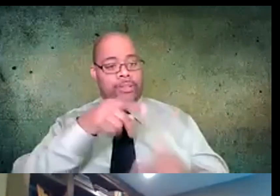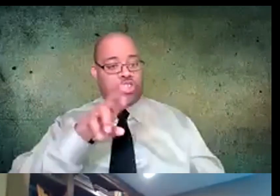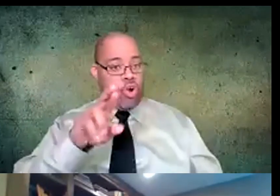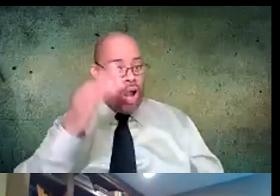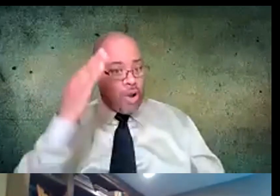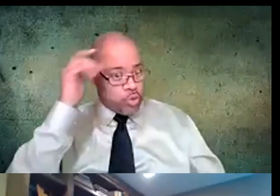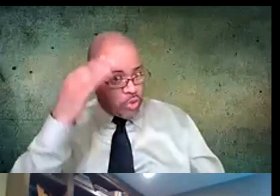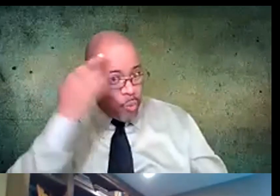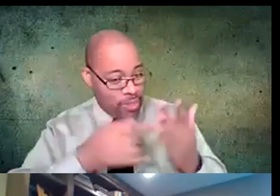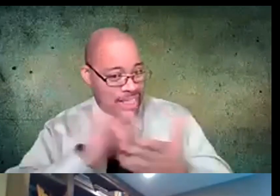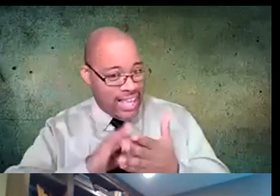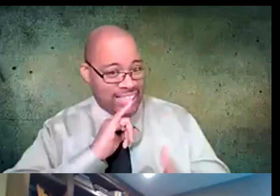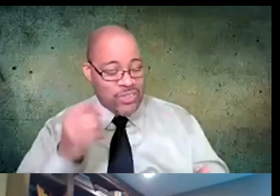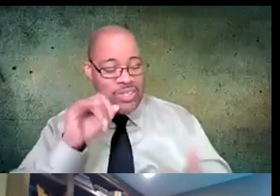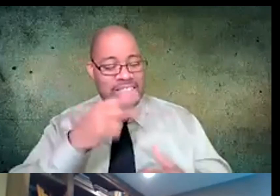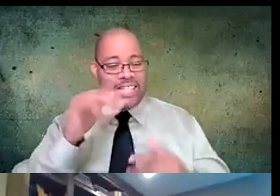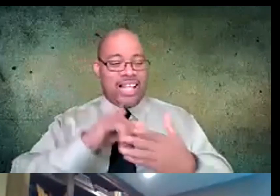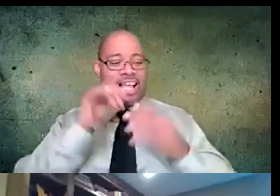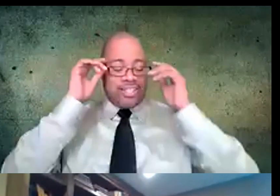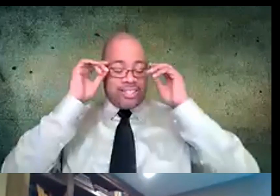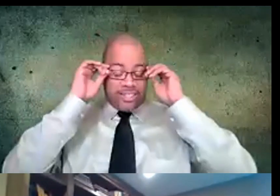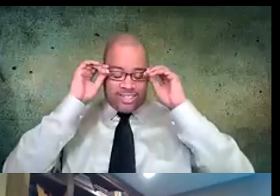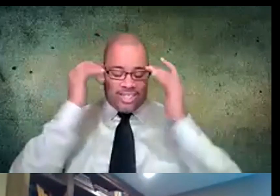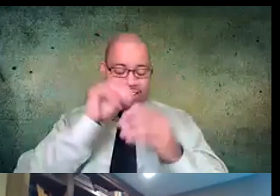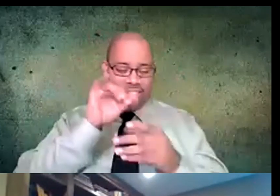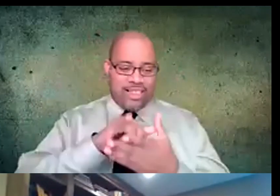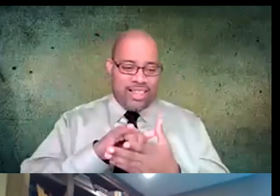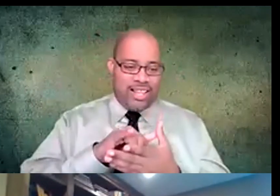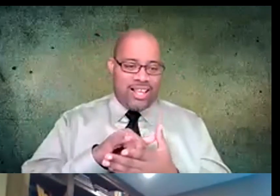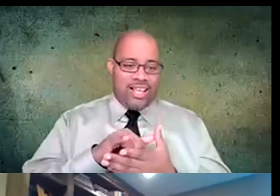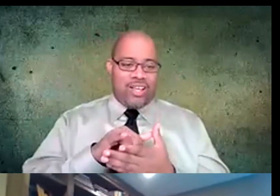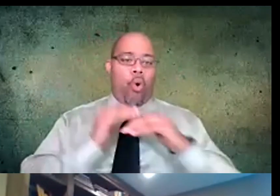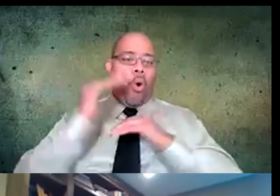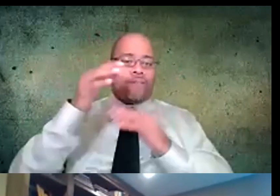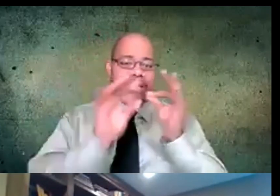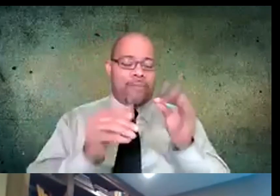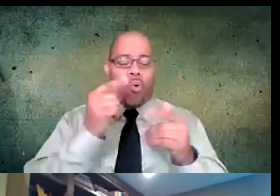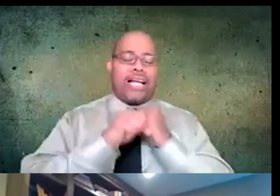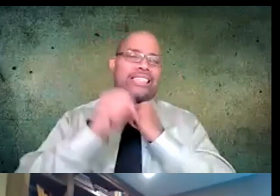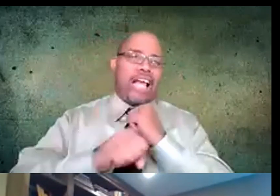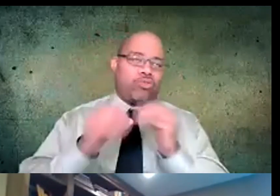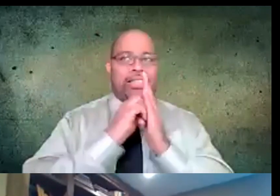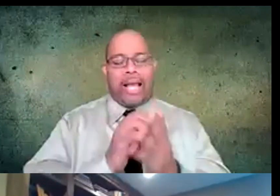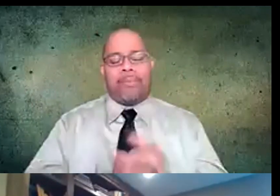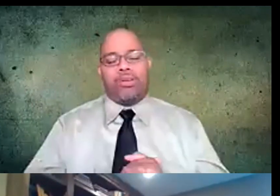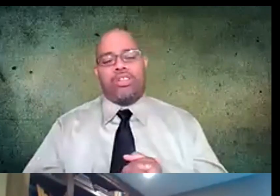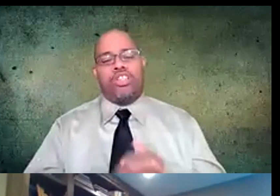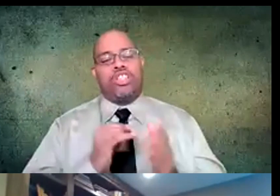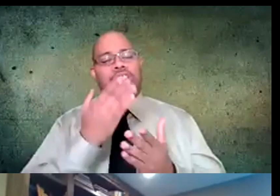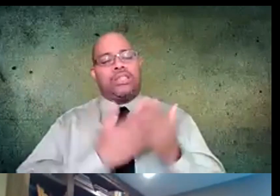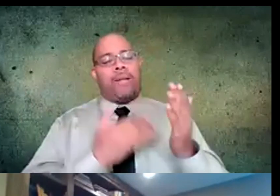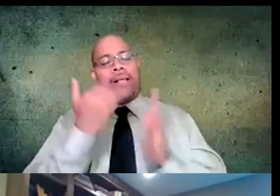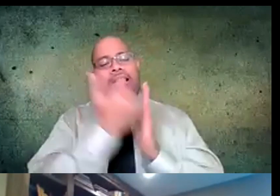right? So you can see that in that kind of a overly simplified or maybe exaggerated example, just simply list just